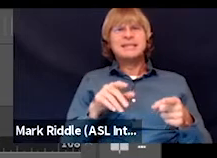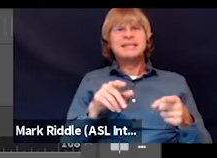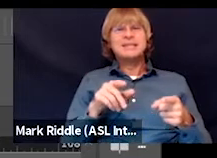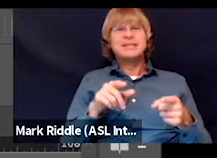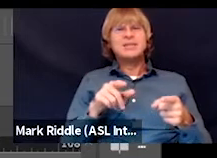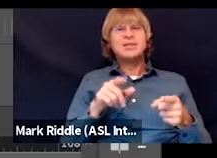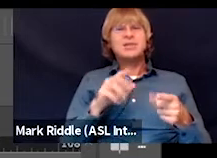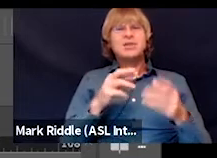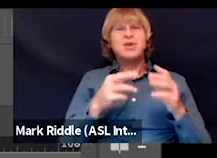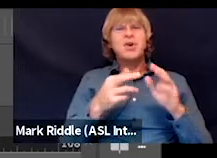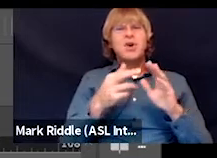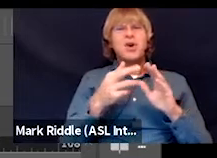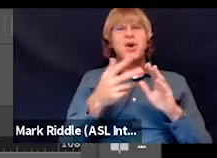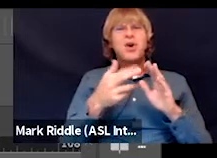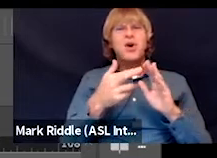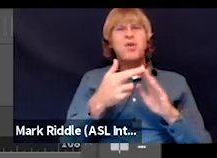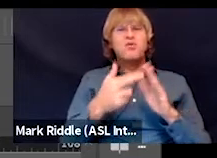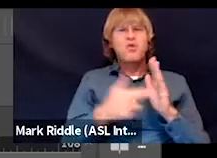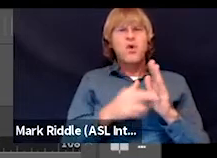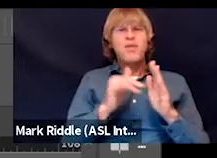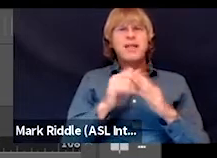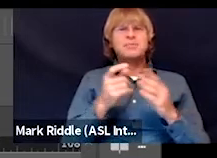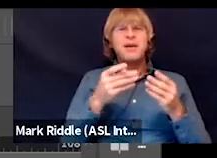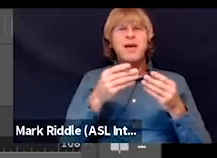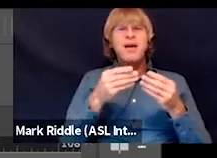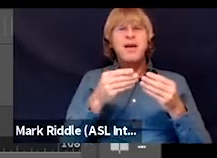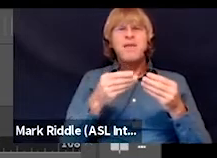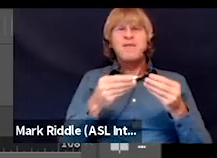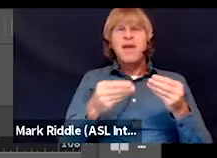a rule that's kind of fades out.